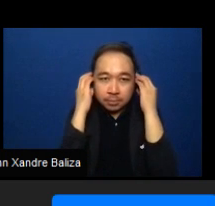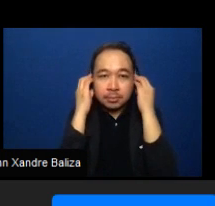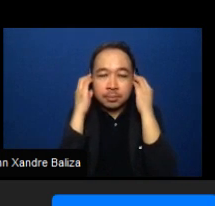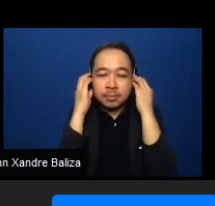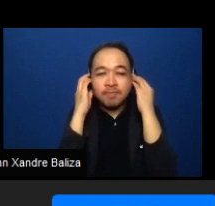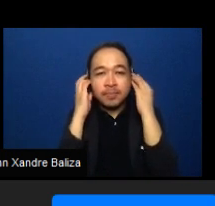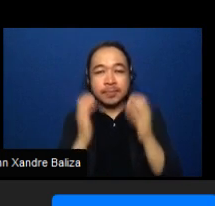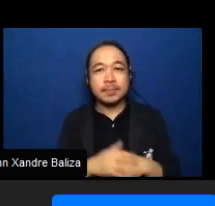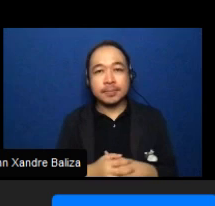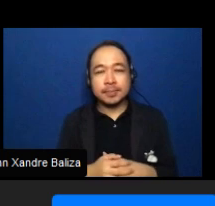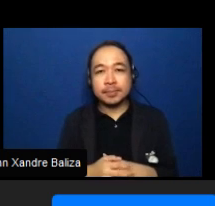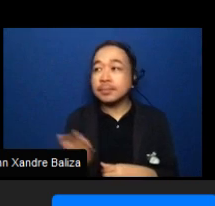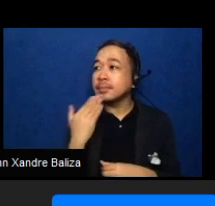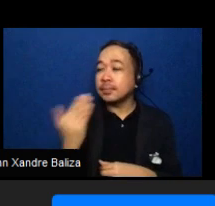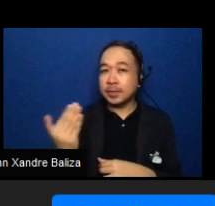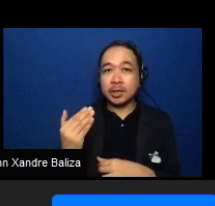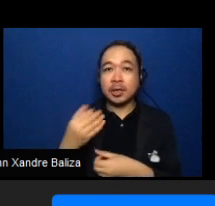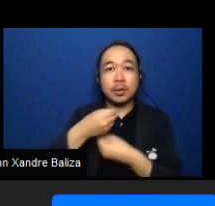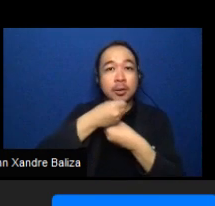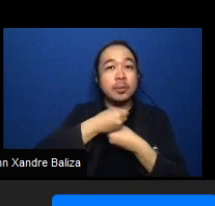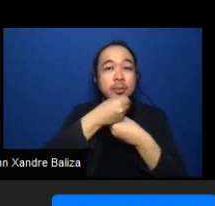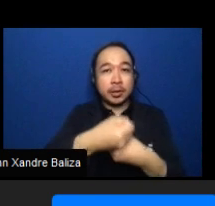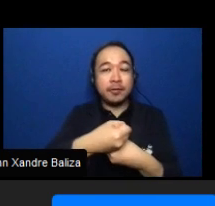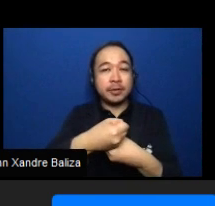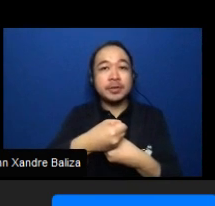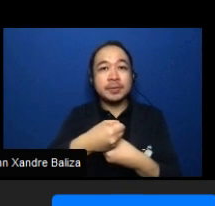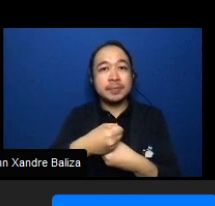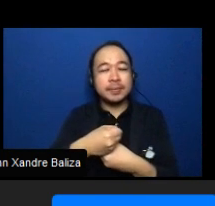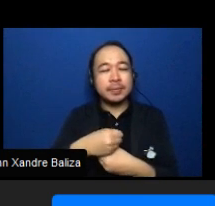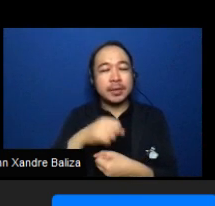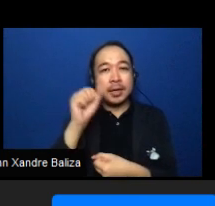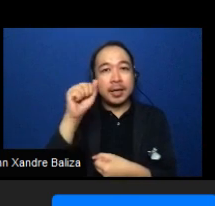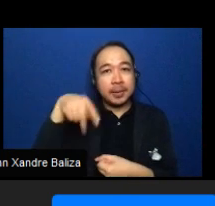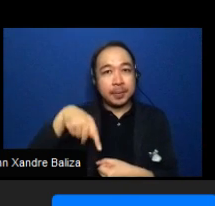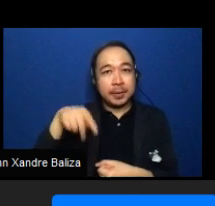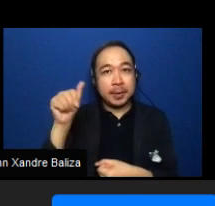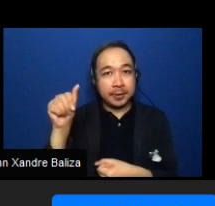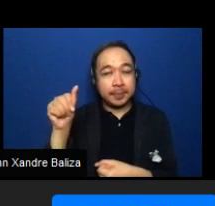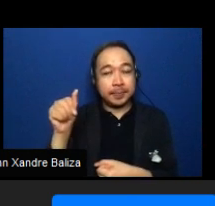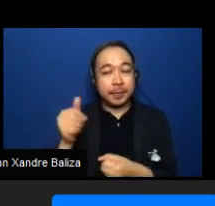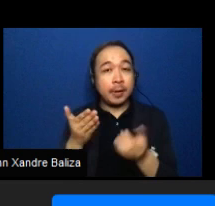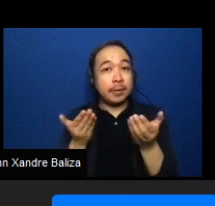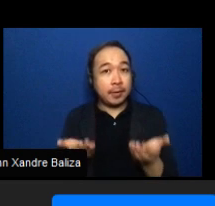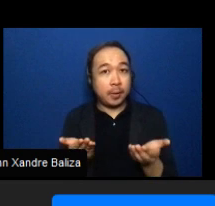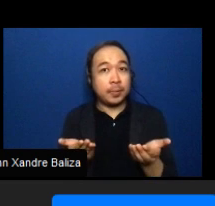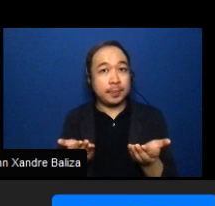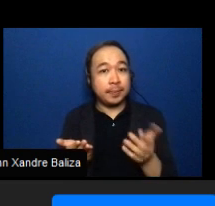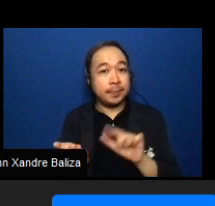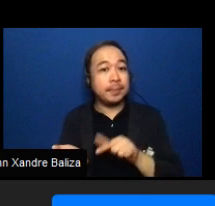I thank the distinguished representative of APA. I now have the pleasure